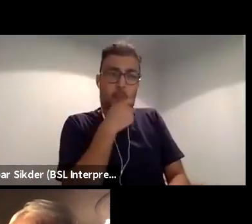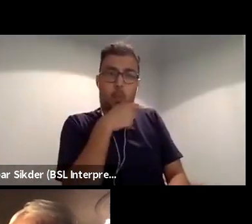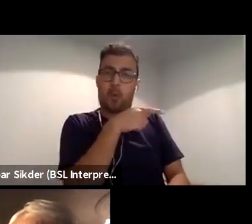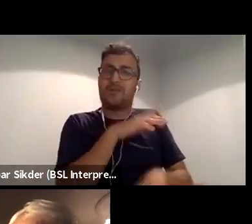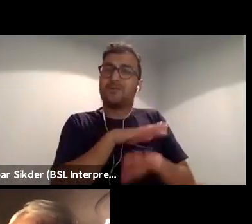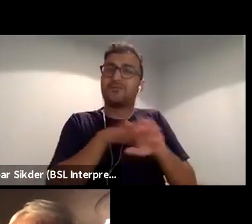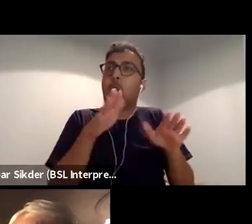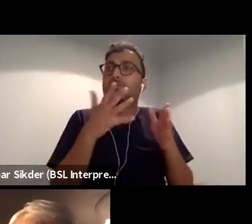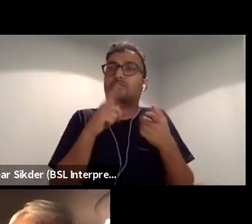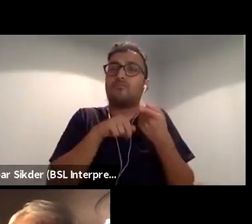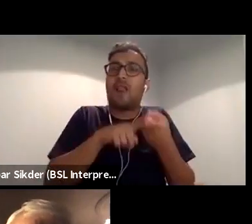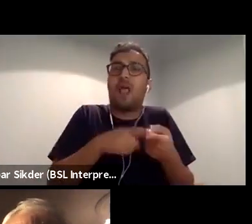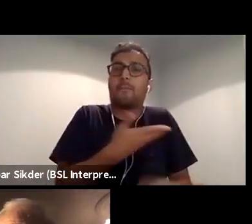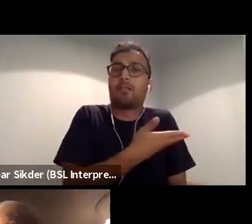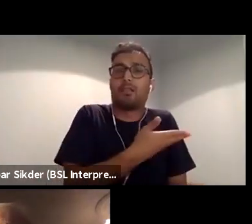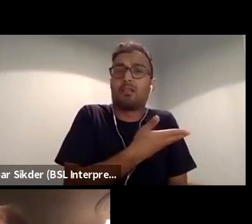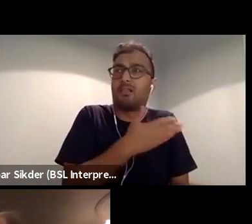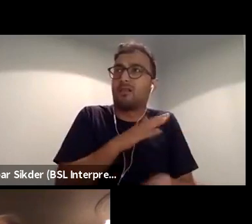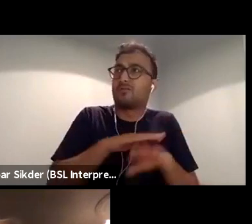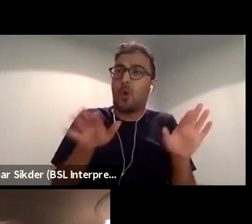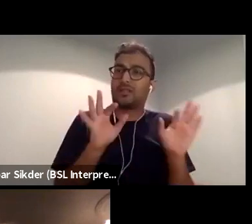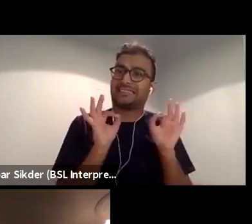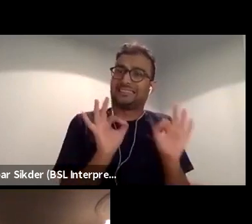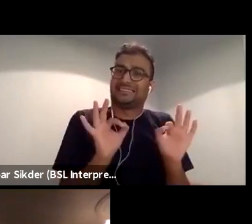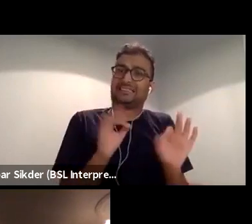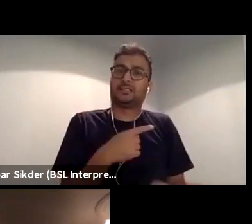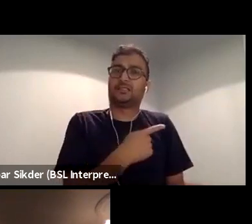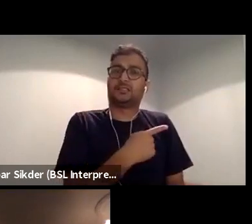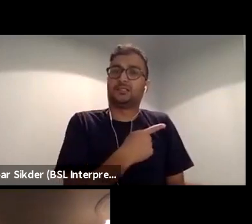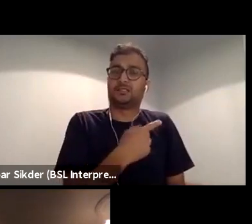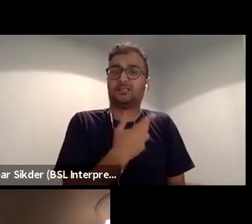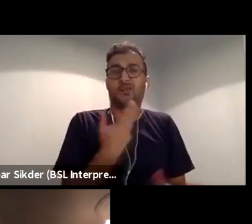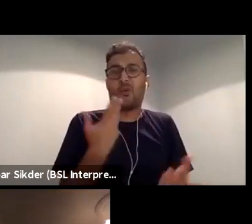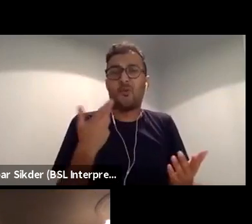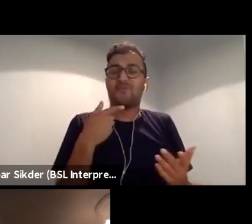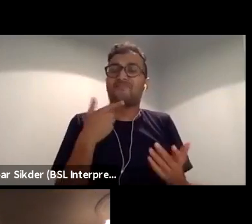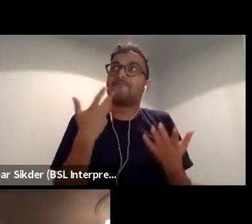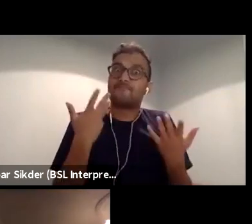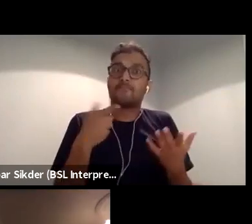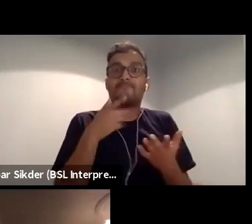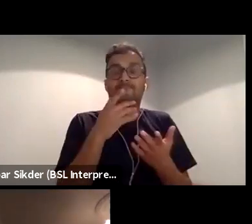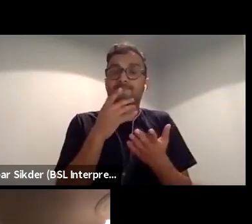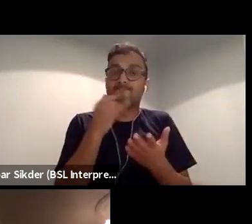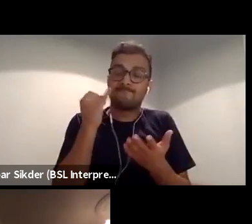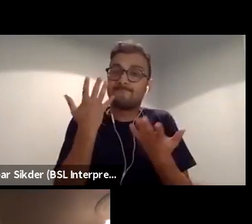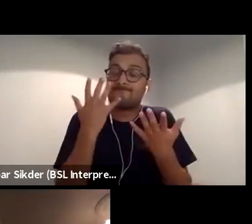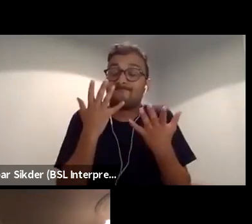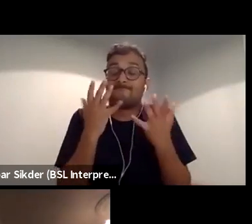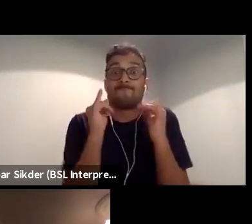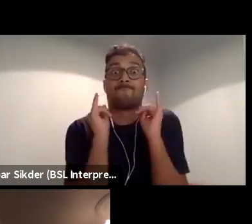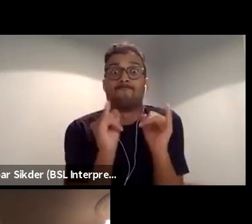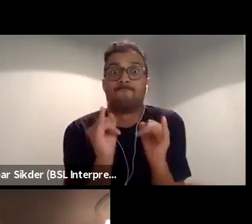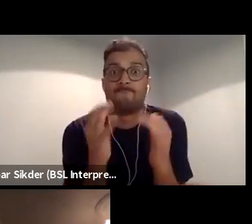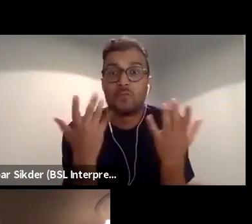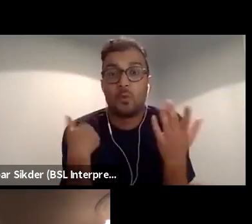a sort of huge problem, and I hope going forward it's sort of, journalists are sort of aware of